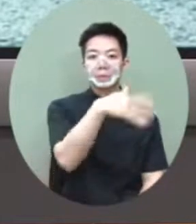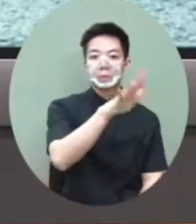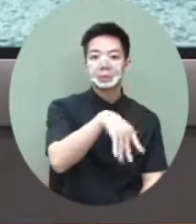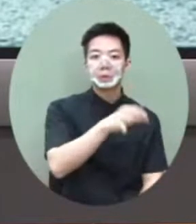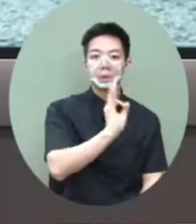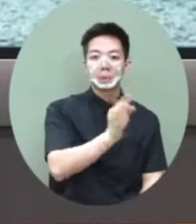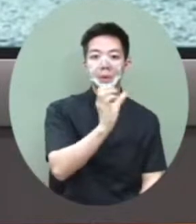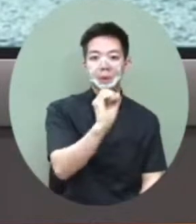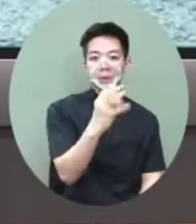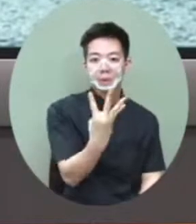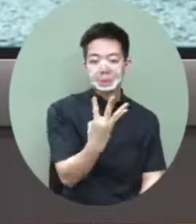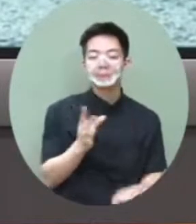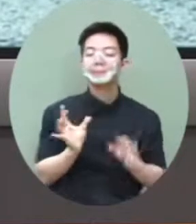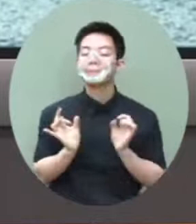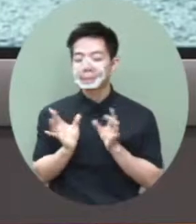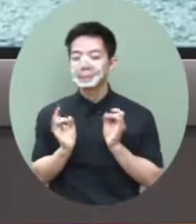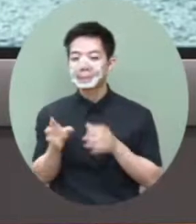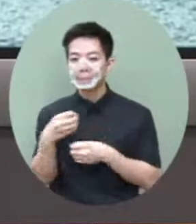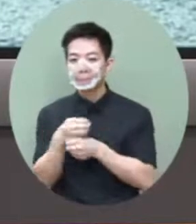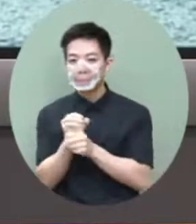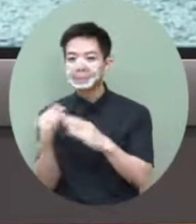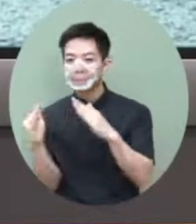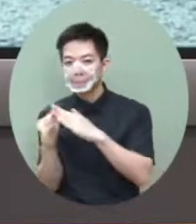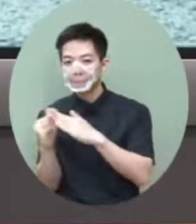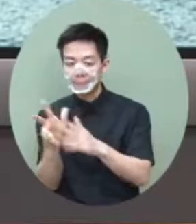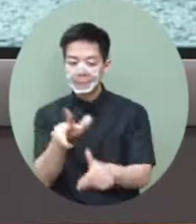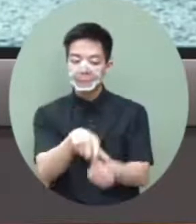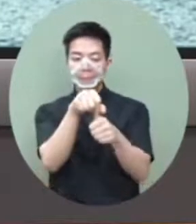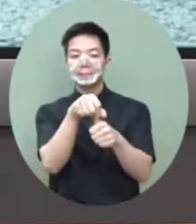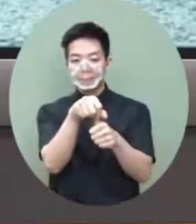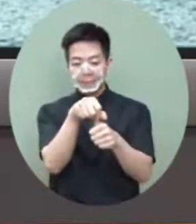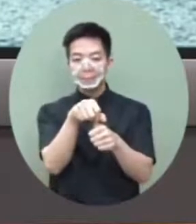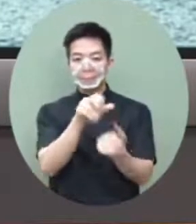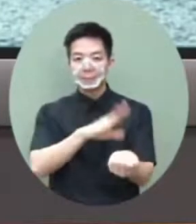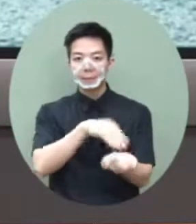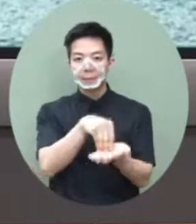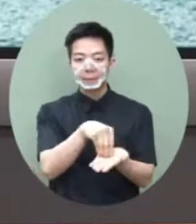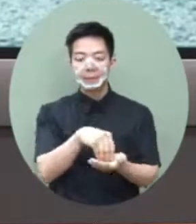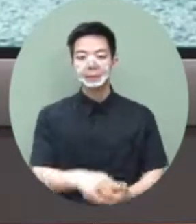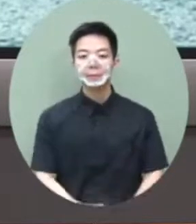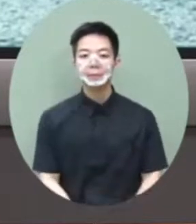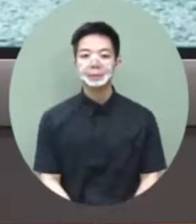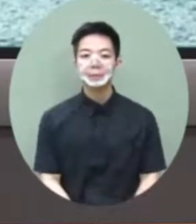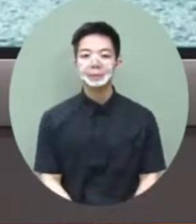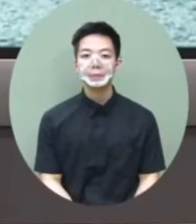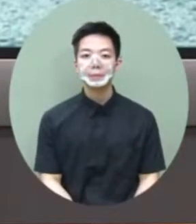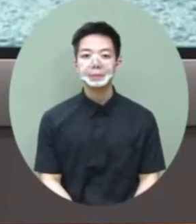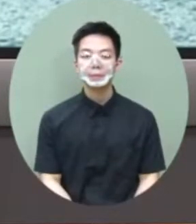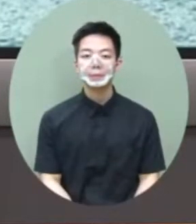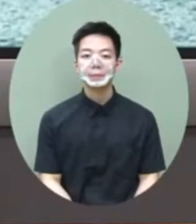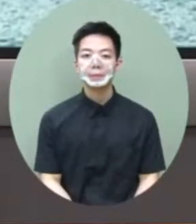and 5,304 cases picked up by private laboratories.